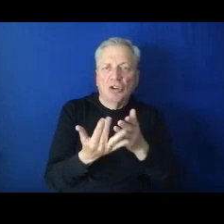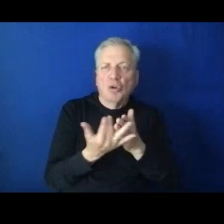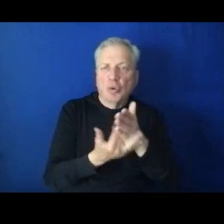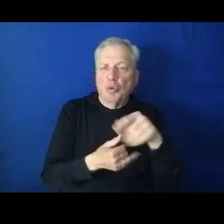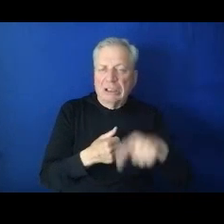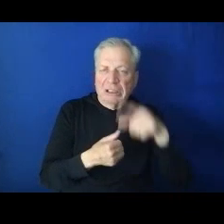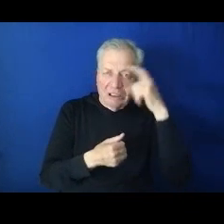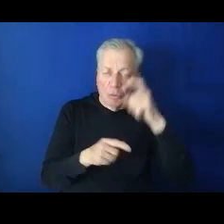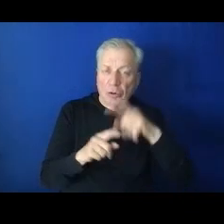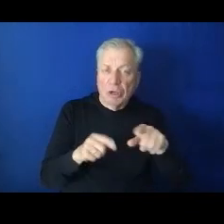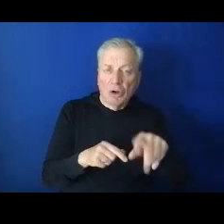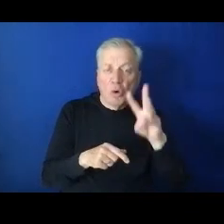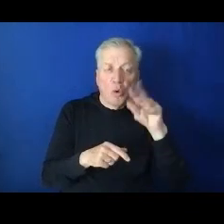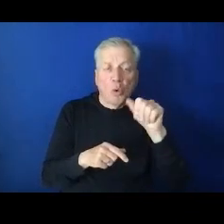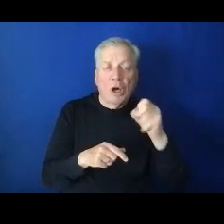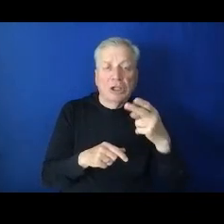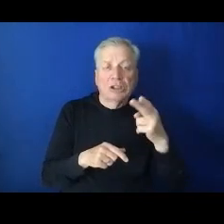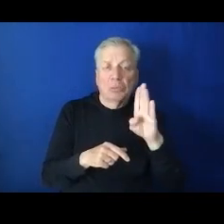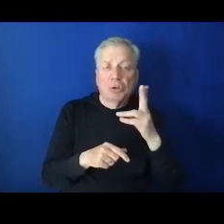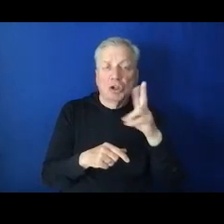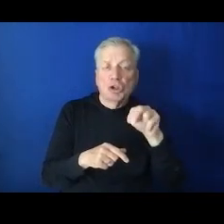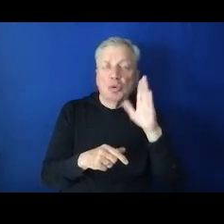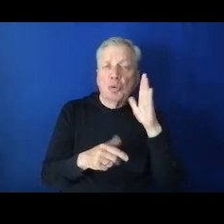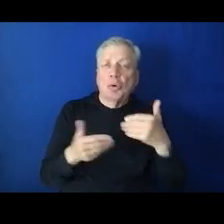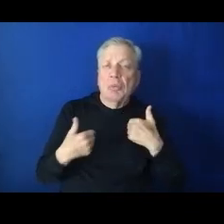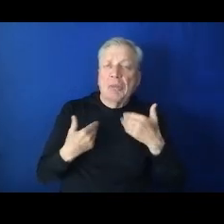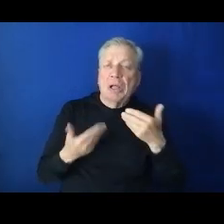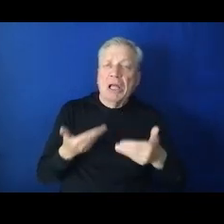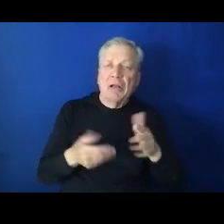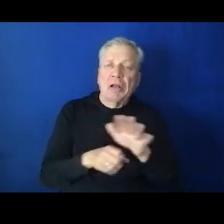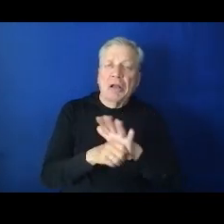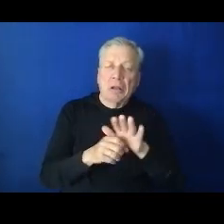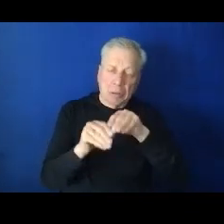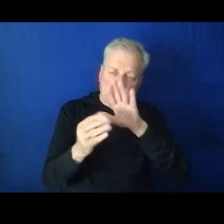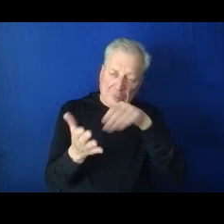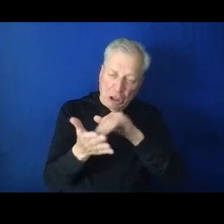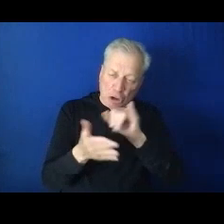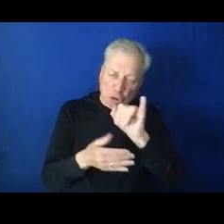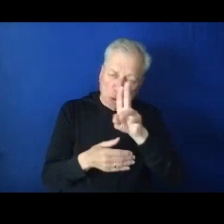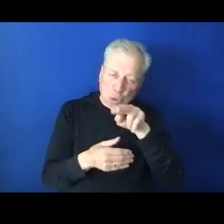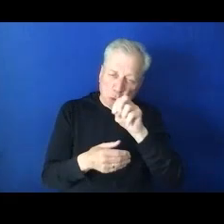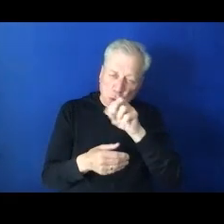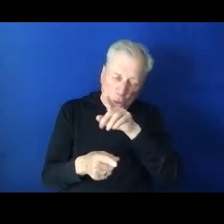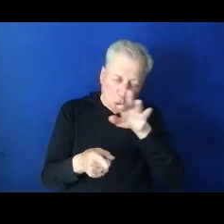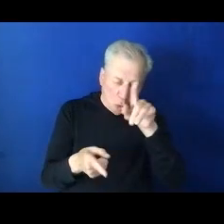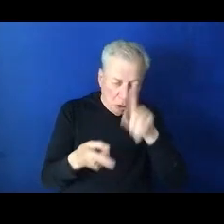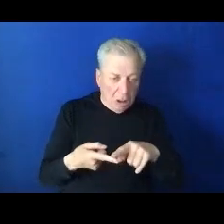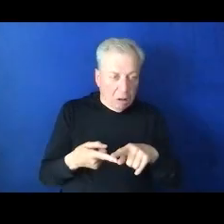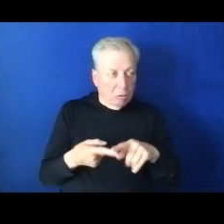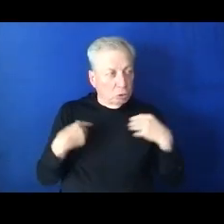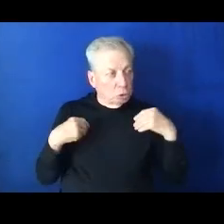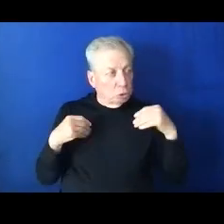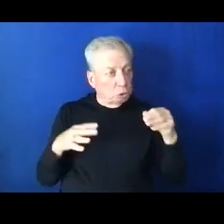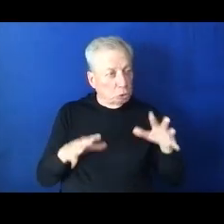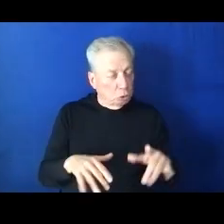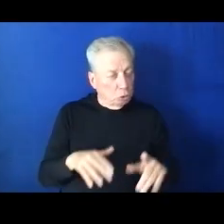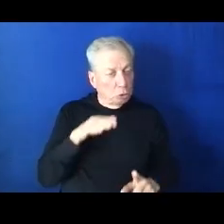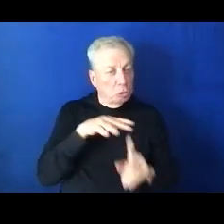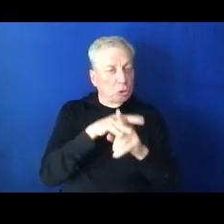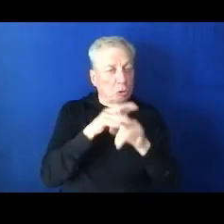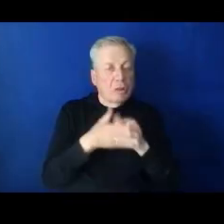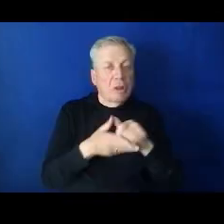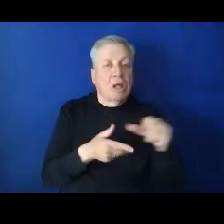But so Washburn will be staffed from about mid-June, pretty much until the snow runs the lookout off,